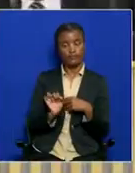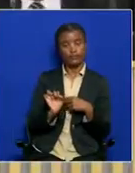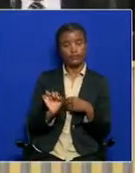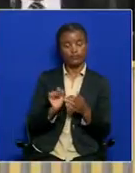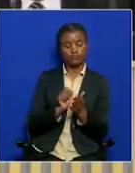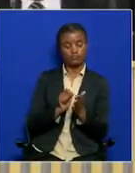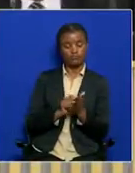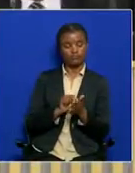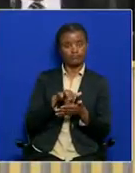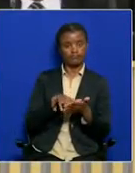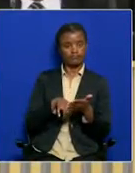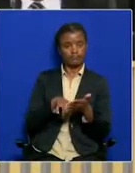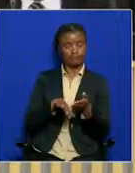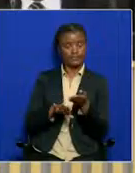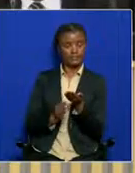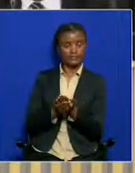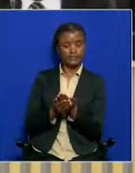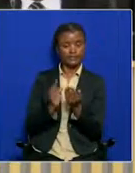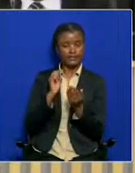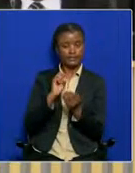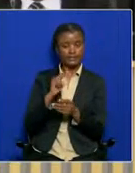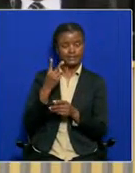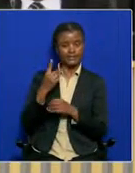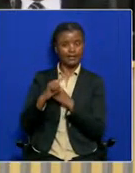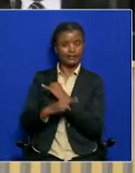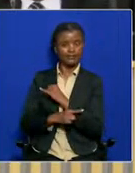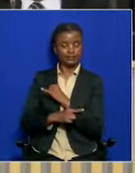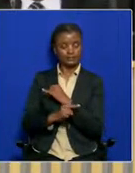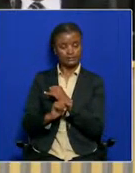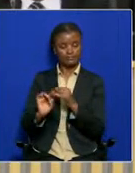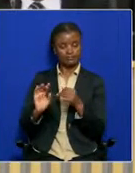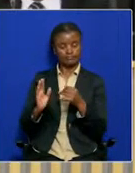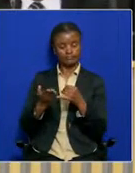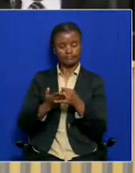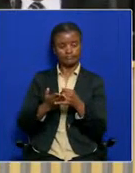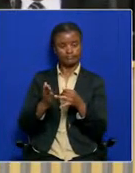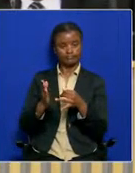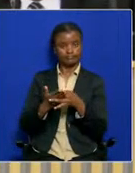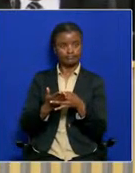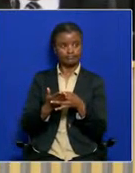second last separator. That's fine.